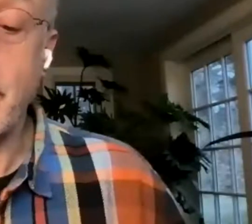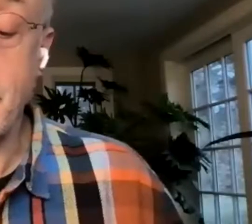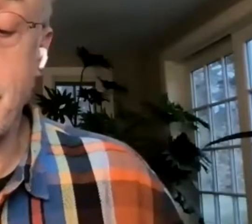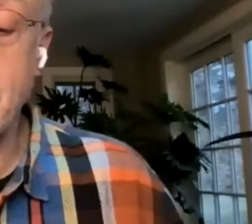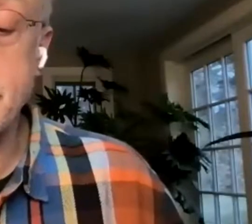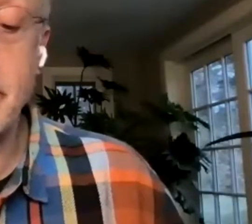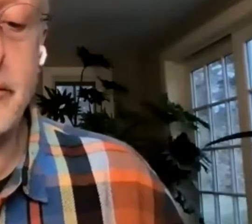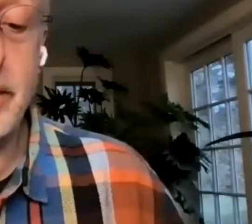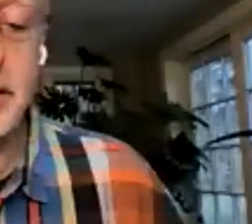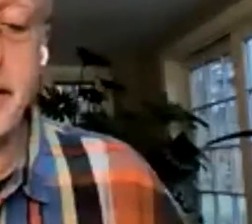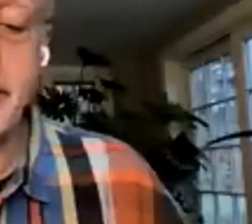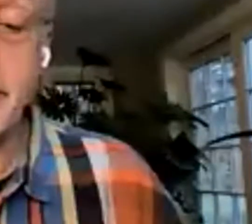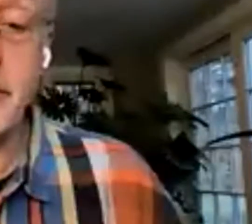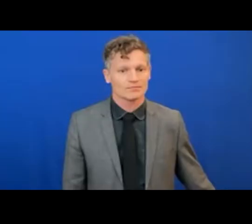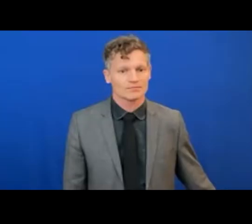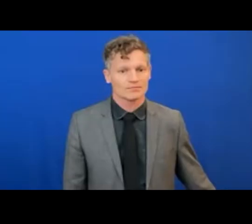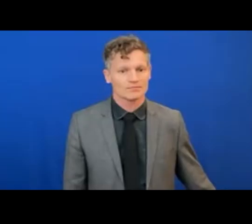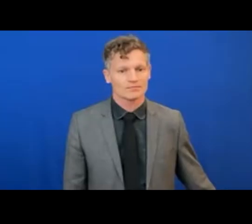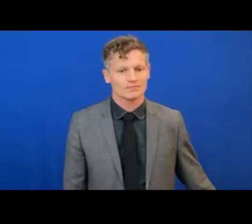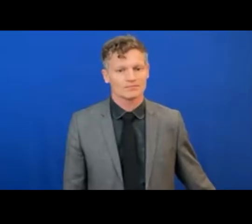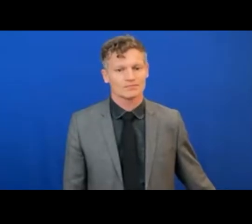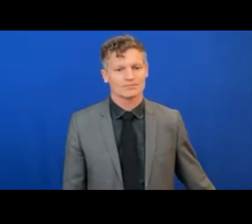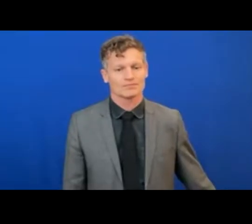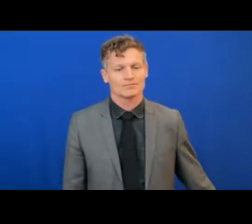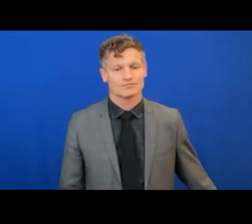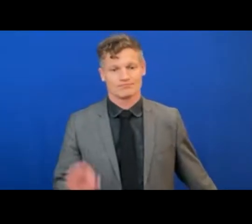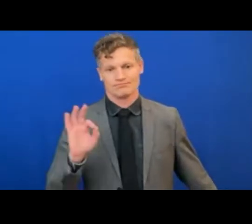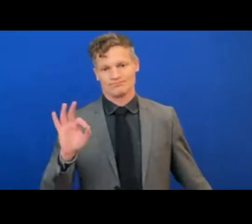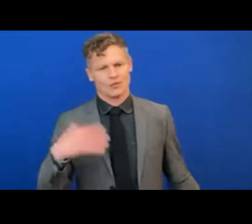Okay, well, that was a really beautiful video.